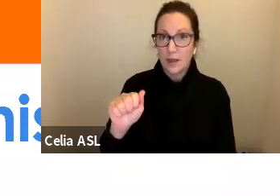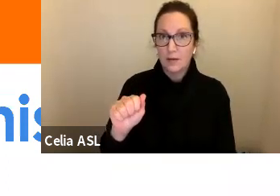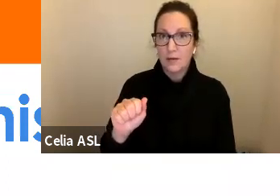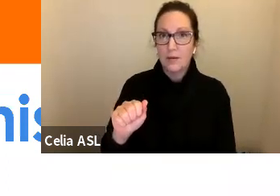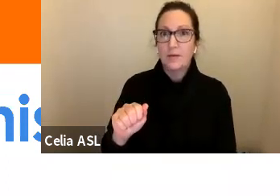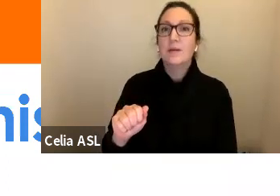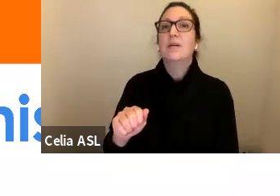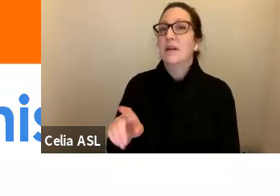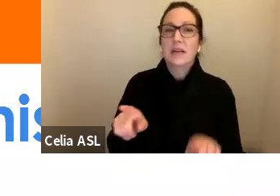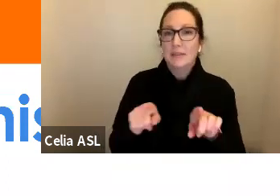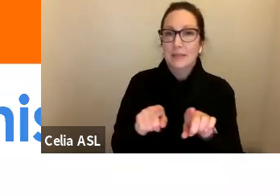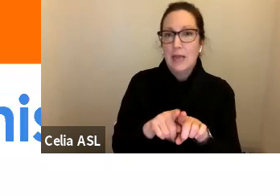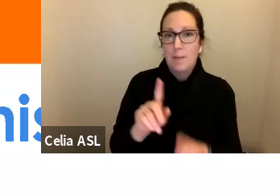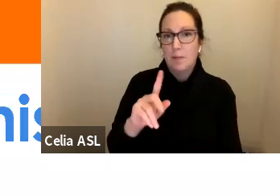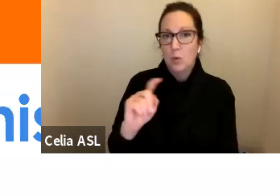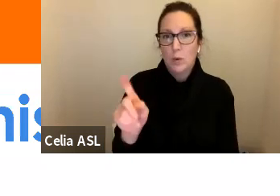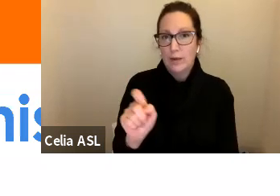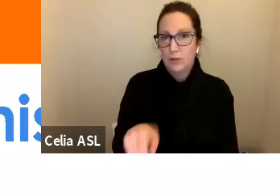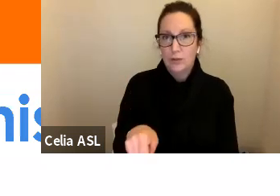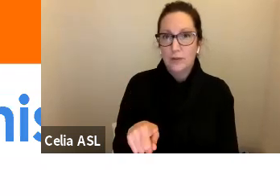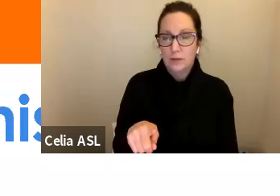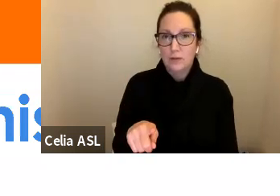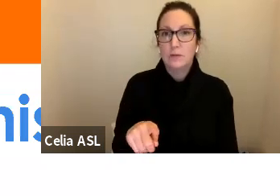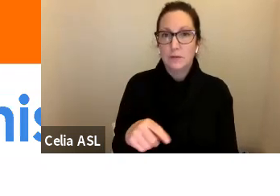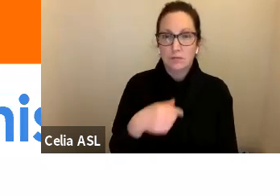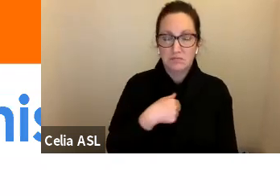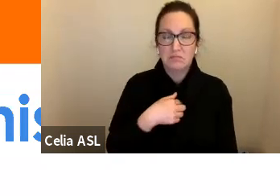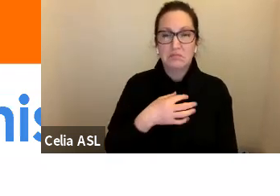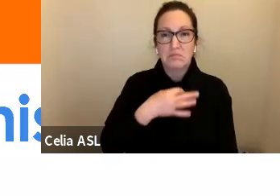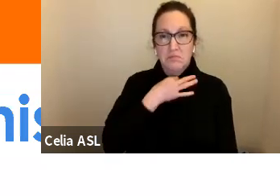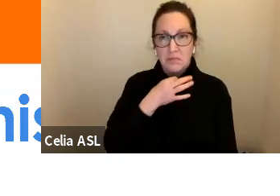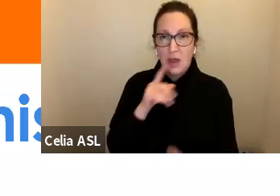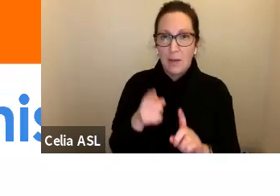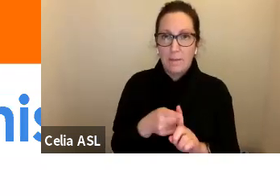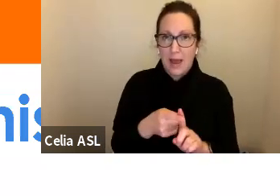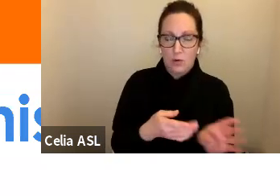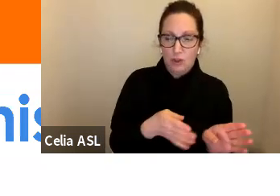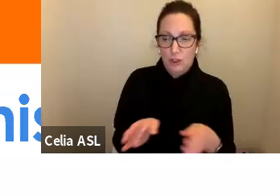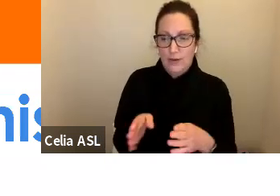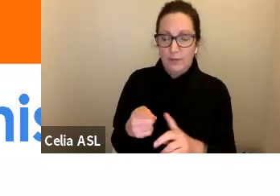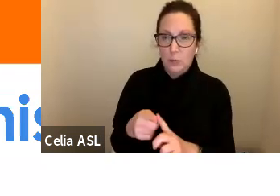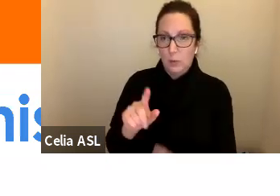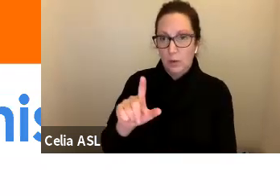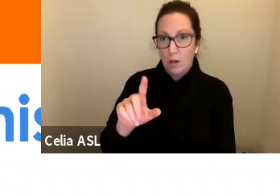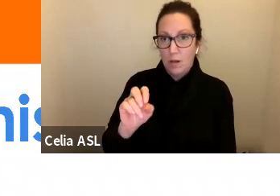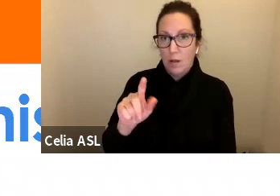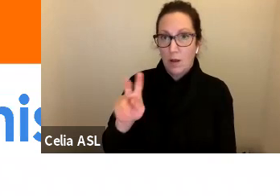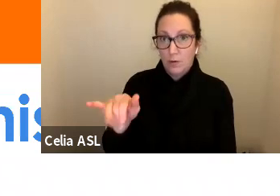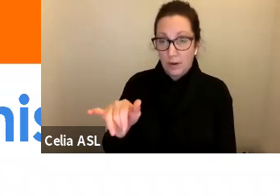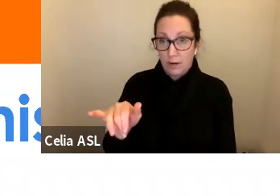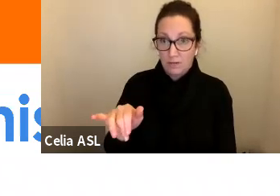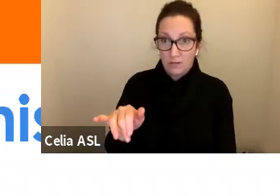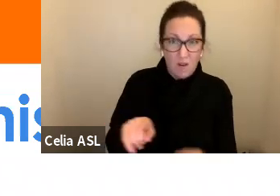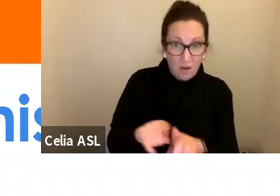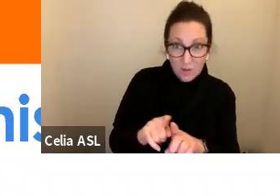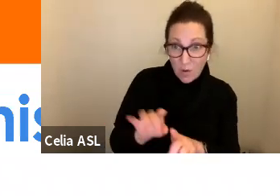question as Mr. Contampasas. I wanted to know a little bit about their shift. I would also just like to add on, is that a one-year shift or is that